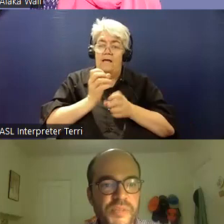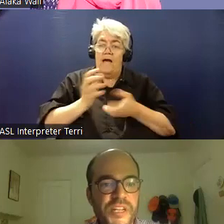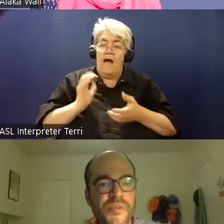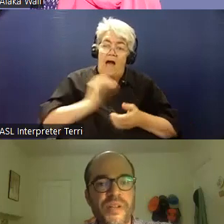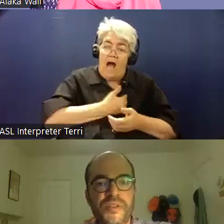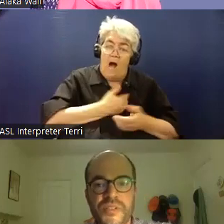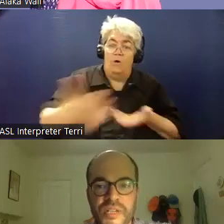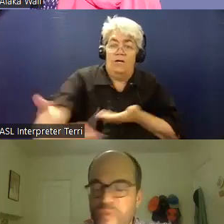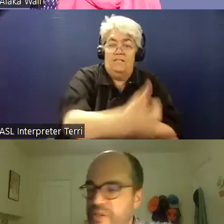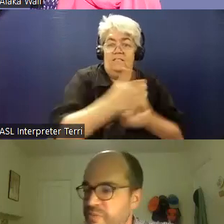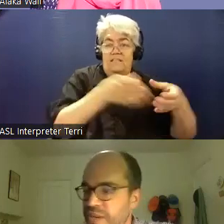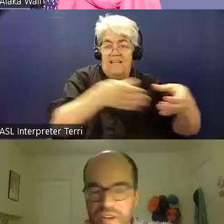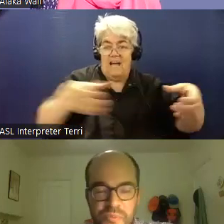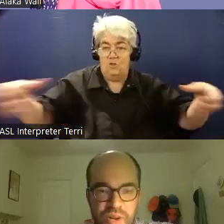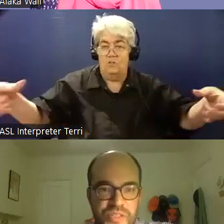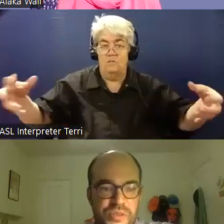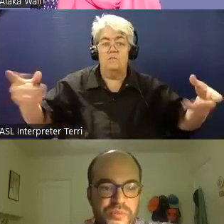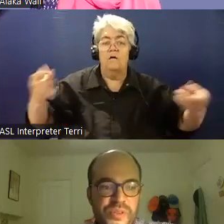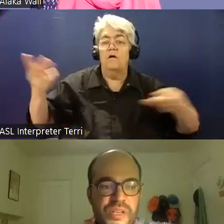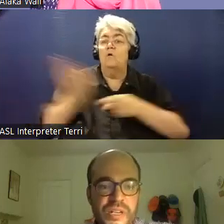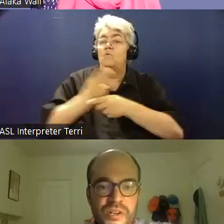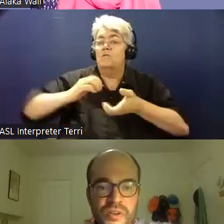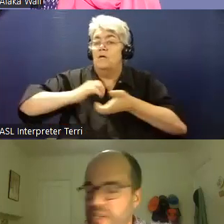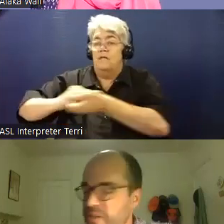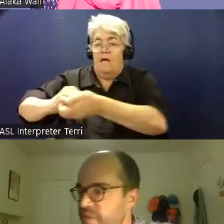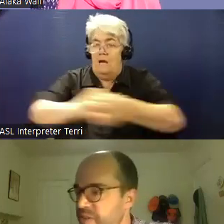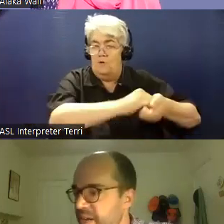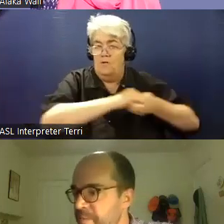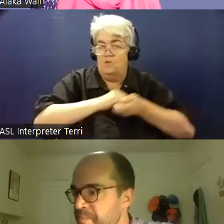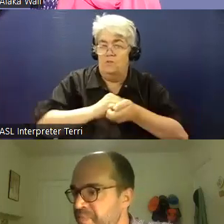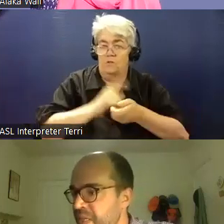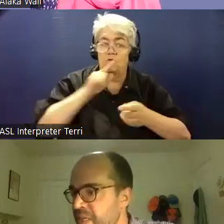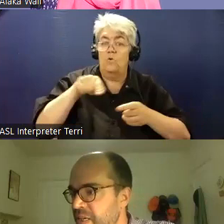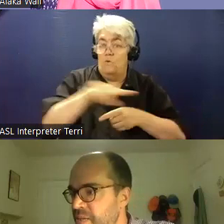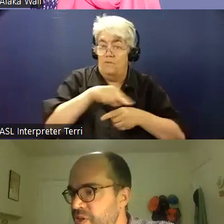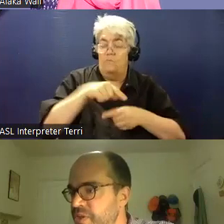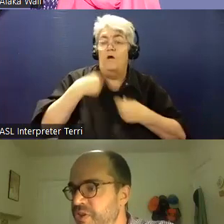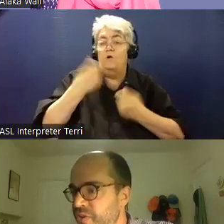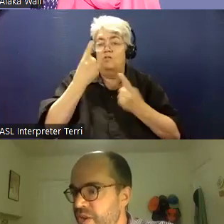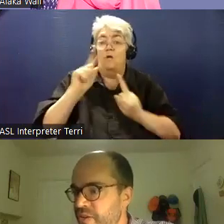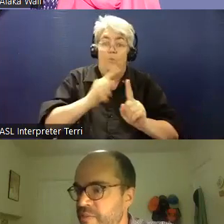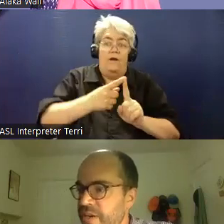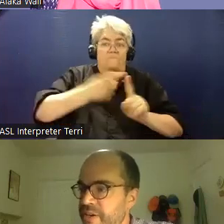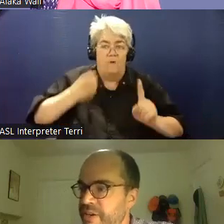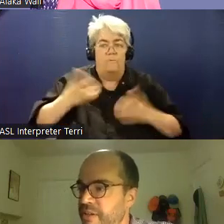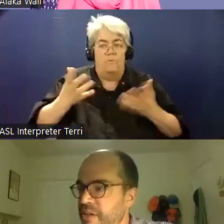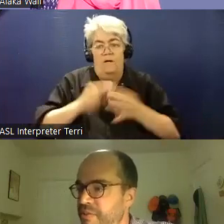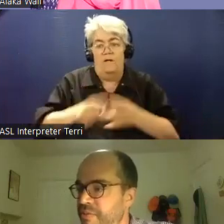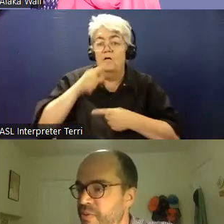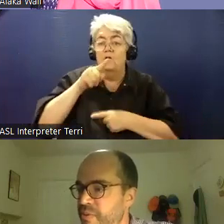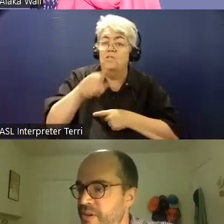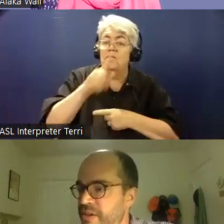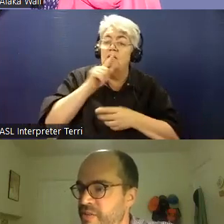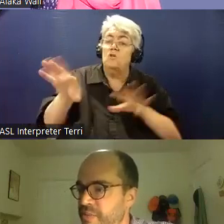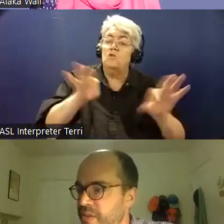little bit about Dr. Wali's very impressive curriculum vitae. She is curator emerita of